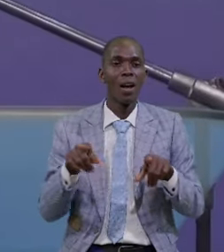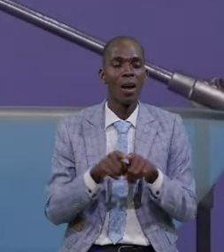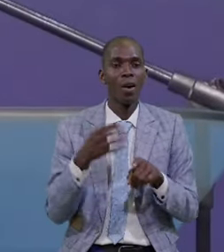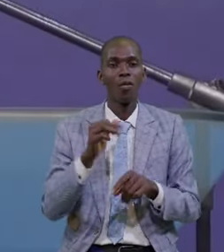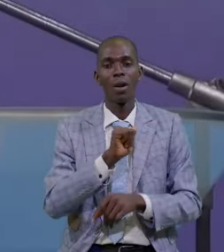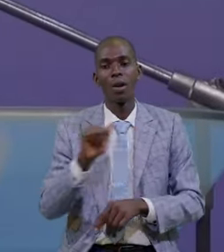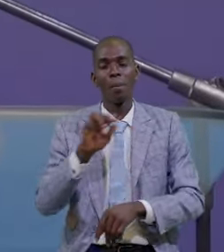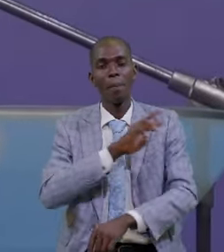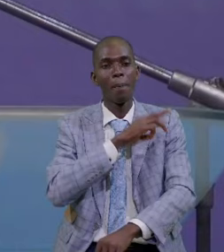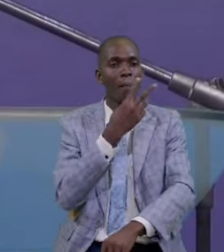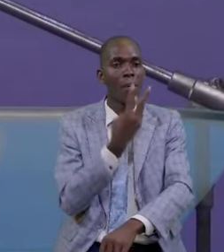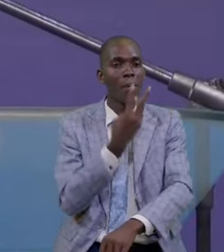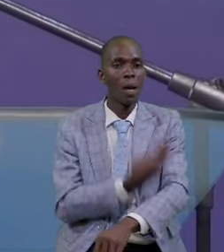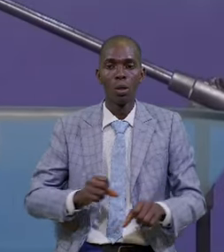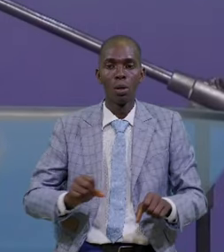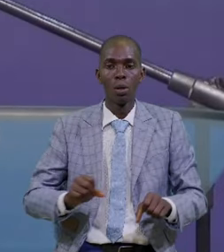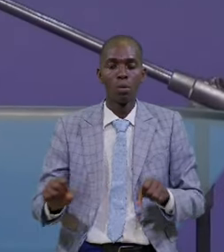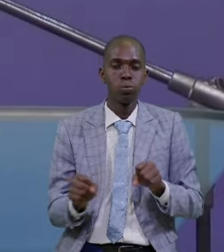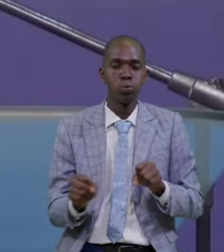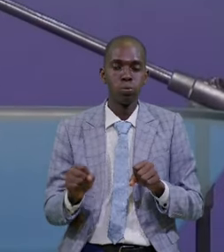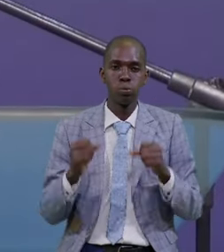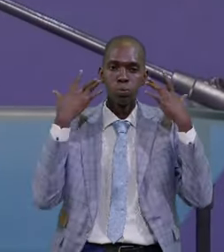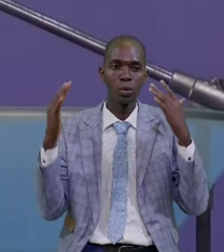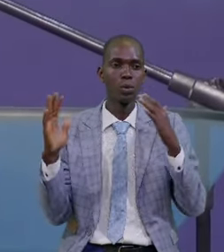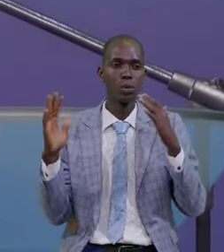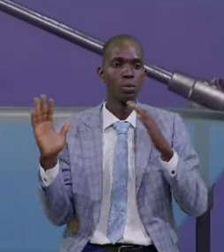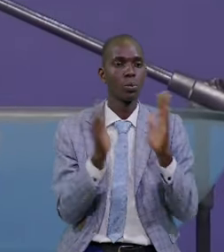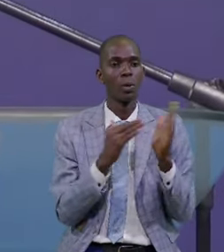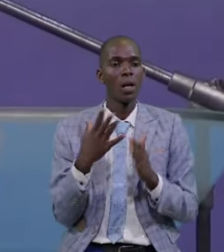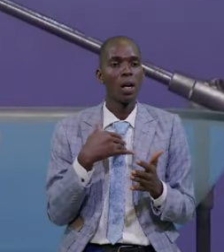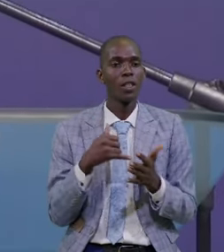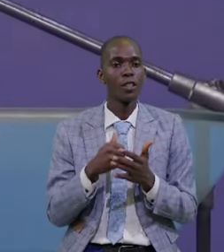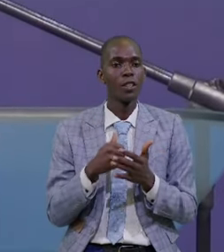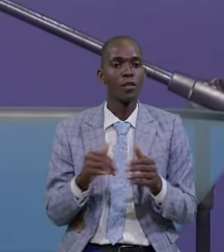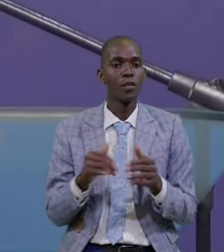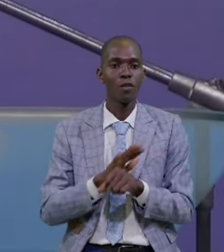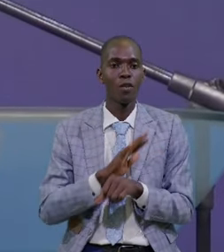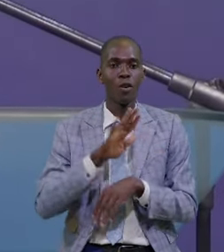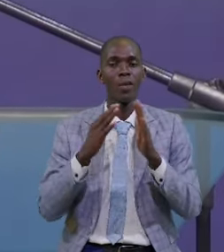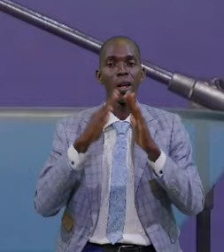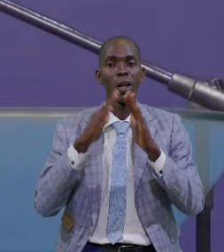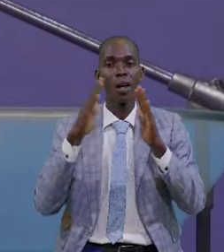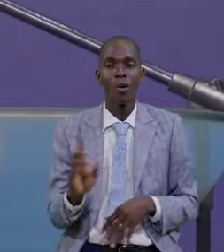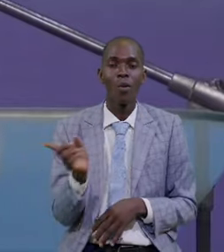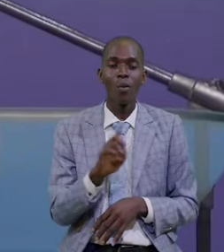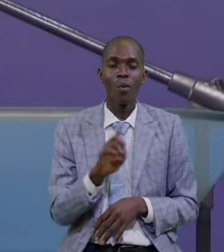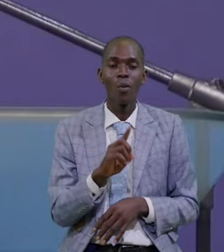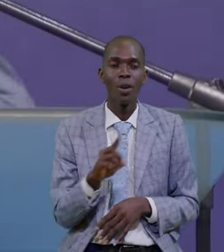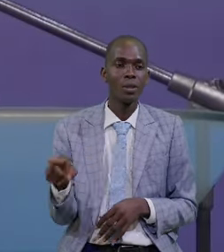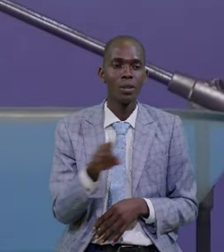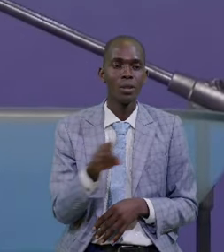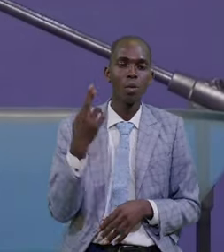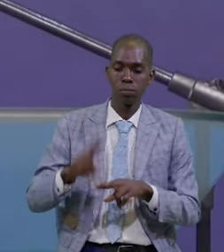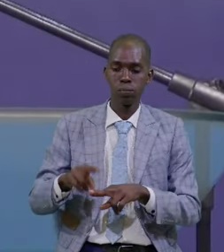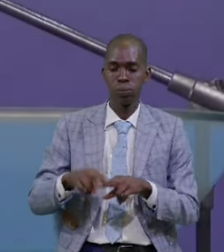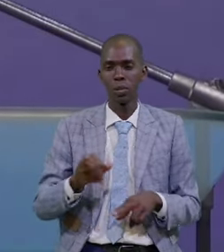rushing wind, and it filled all the house where they were sitting. You cannot